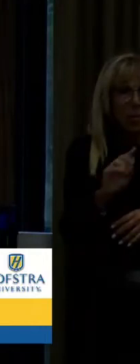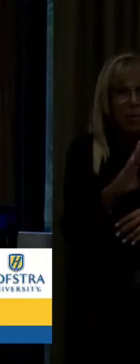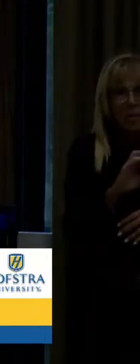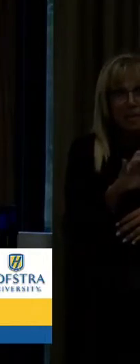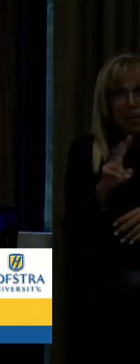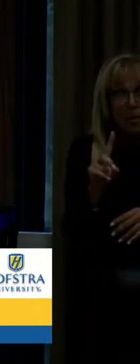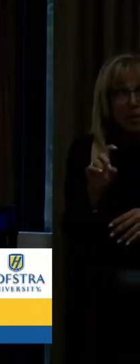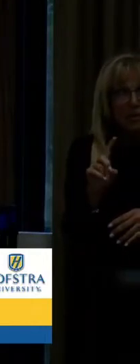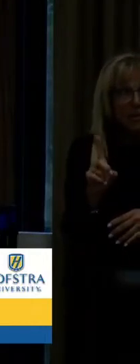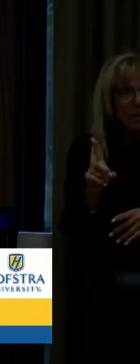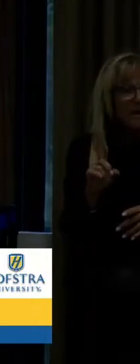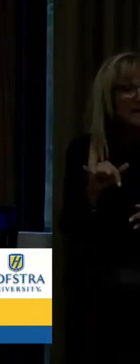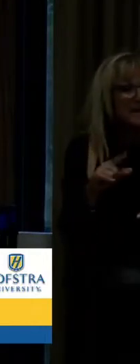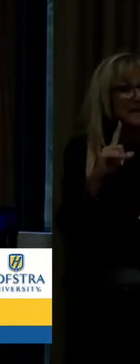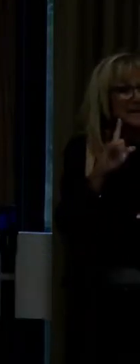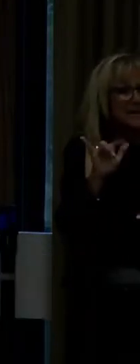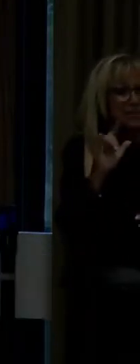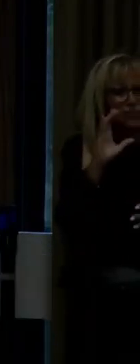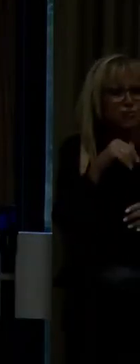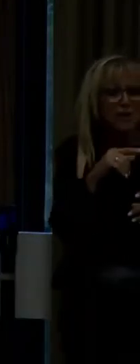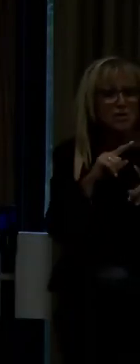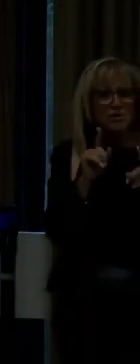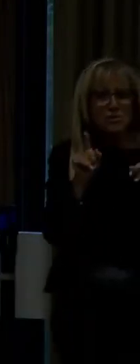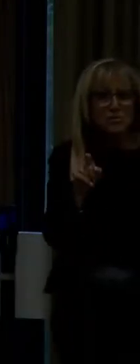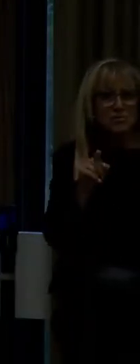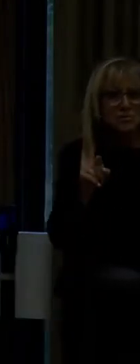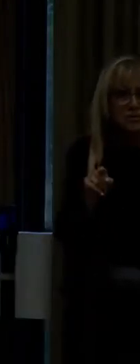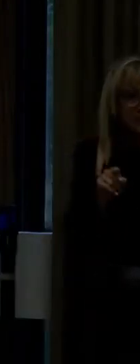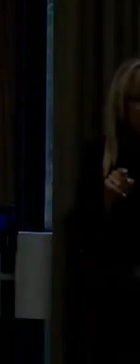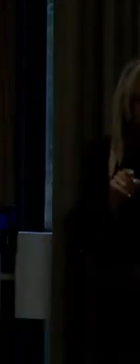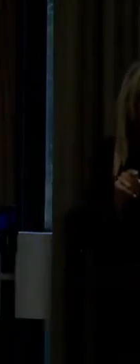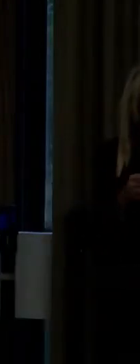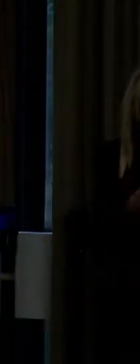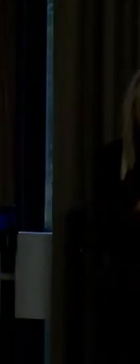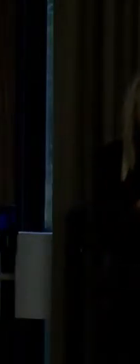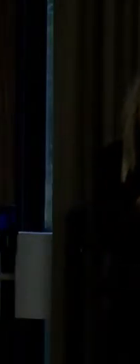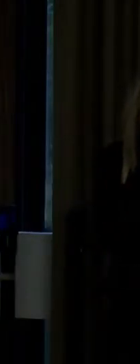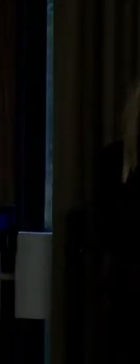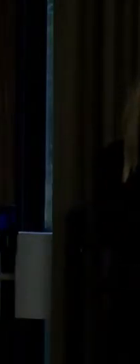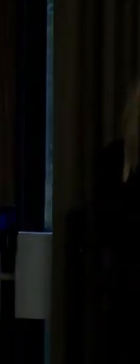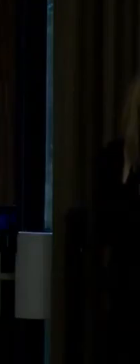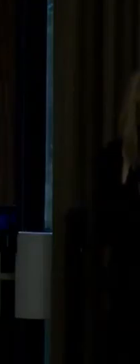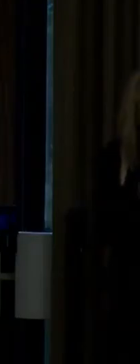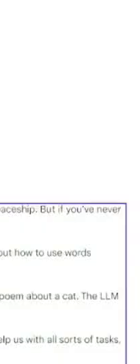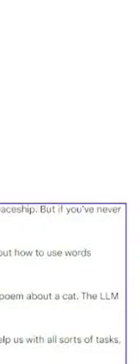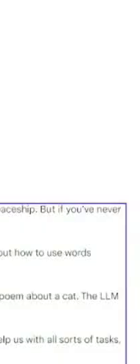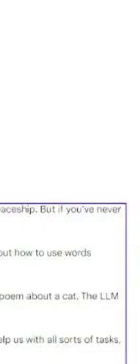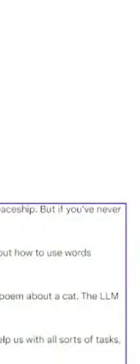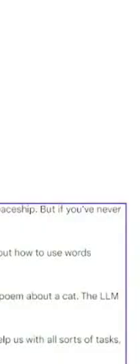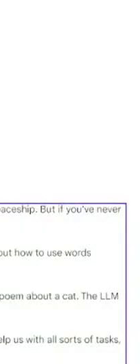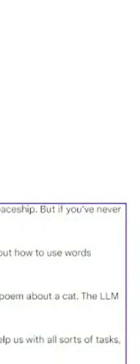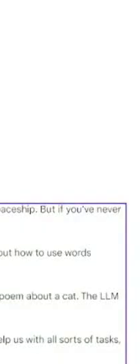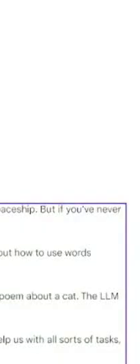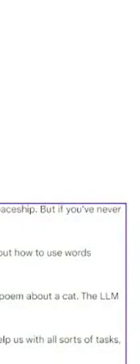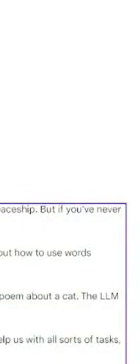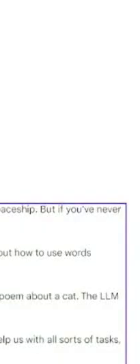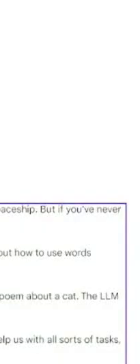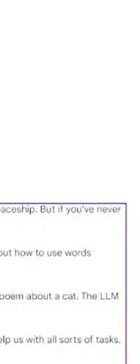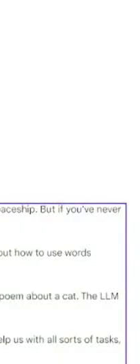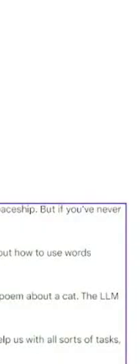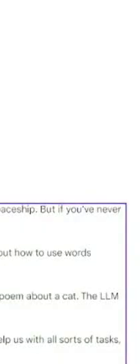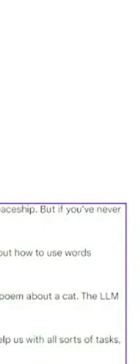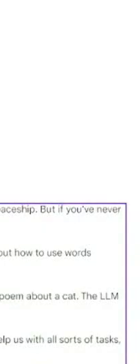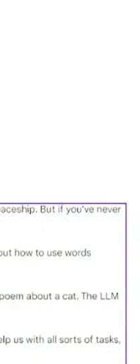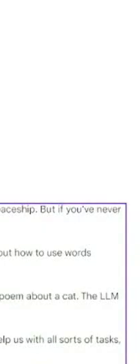that might sound kind of foreign to you. So asking it for context, I said, you know, please explain what a large language model is,